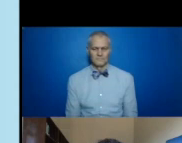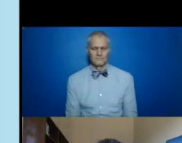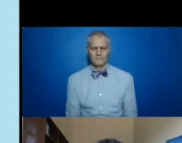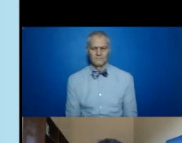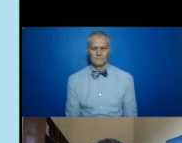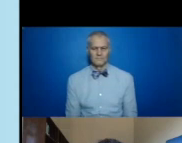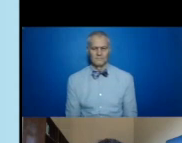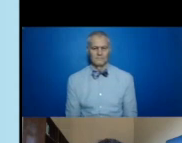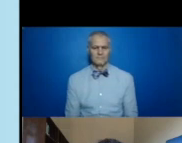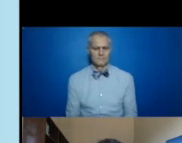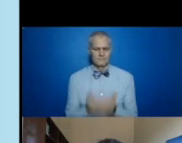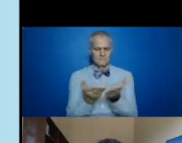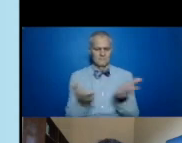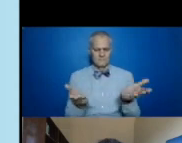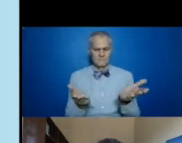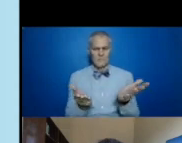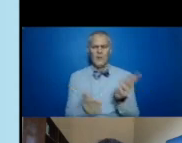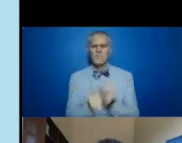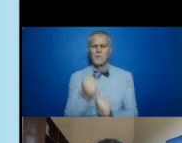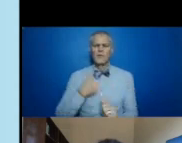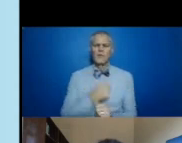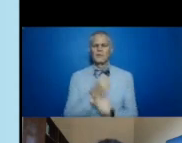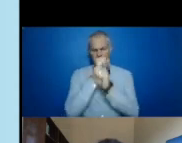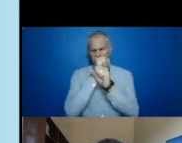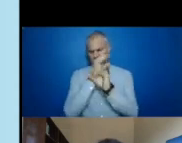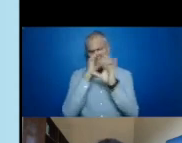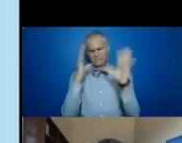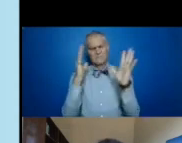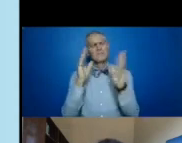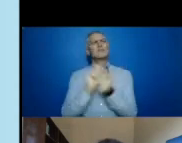this is, for most of us, when we're thinking about transforming